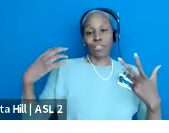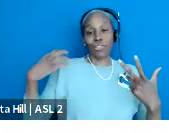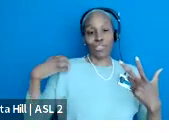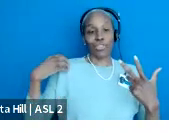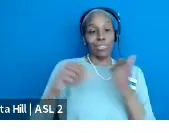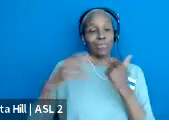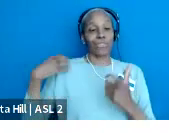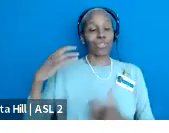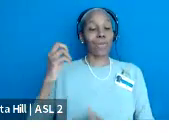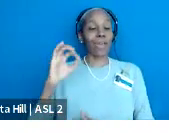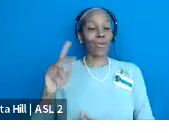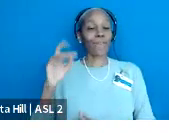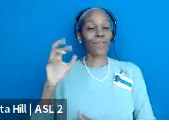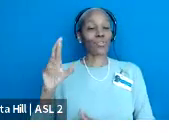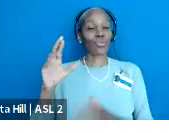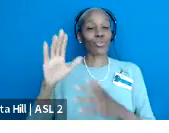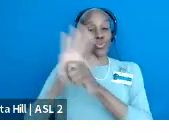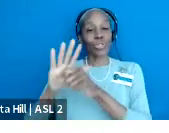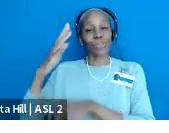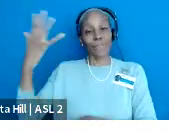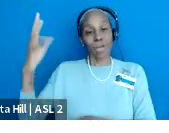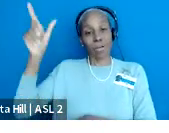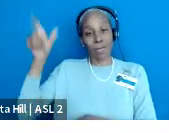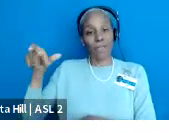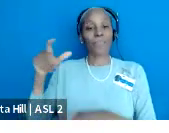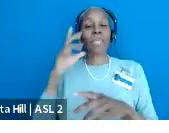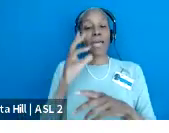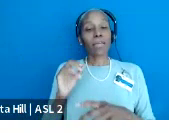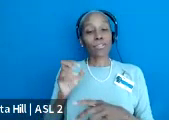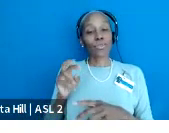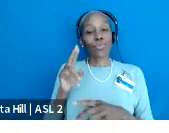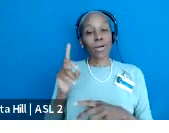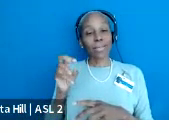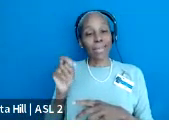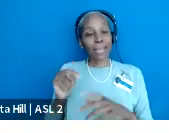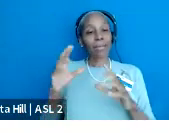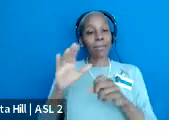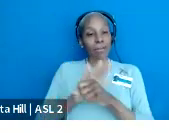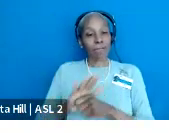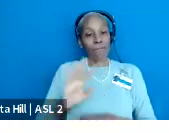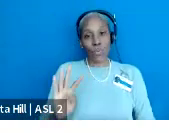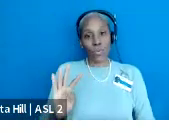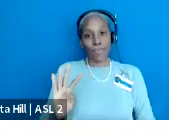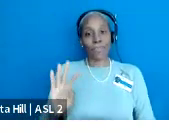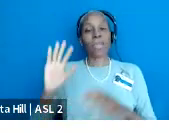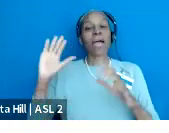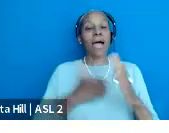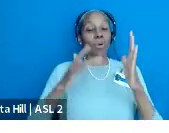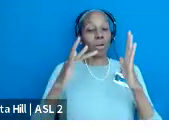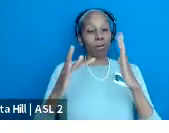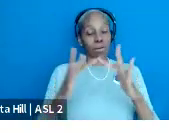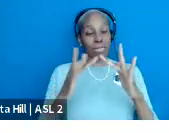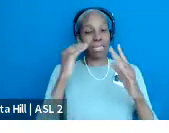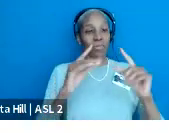Assistant Chief Eric Fisher covers Region 5, and Assistant Chief Christina Rodhan covers Region 4. Our contact information